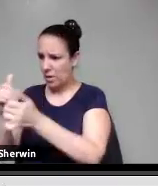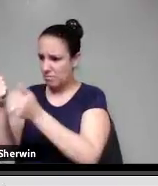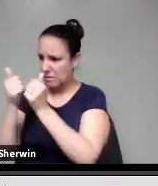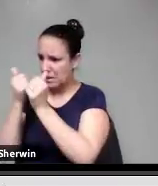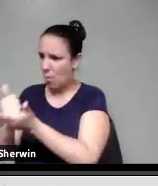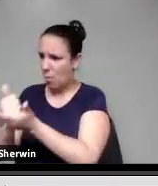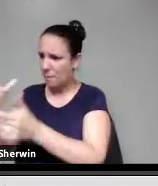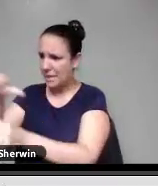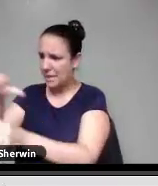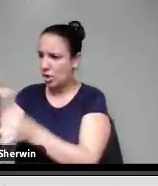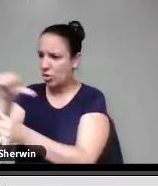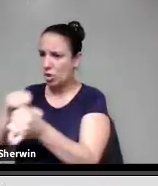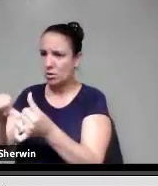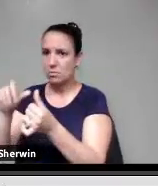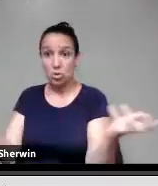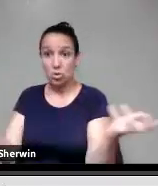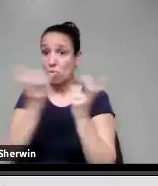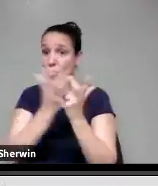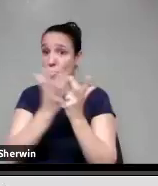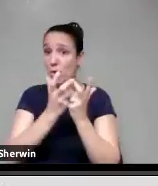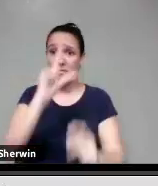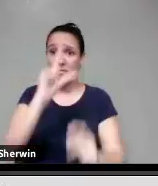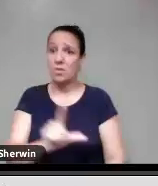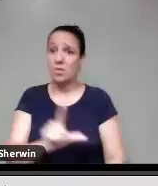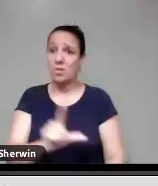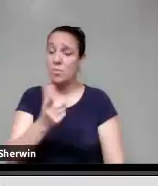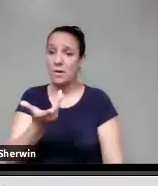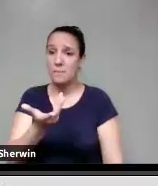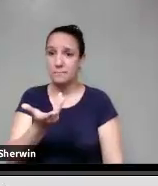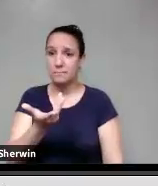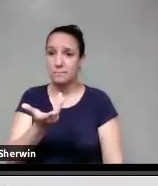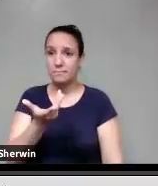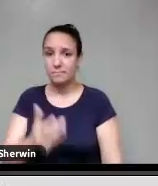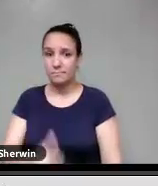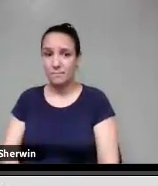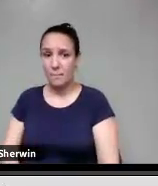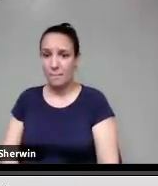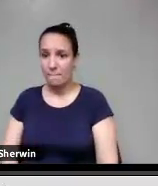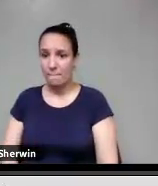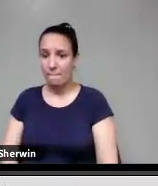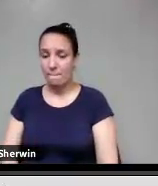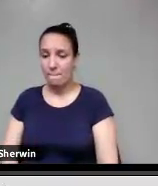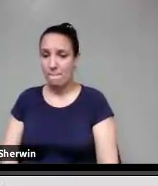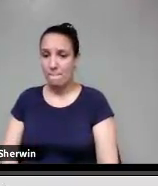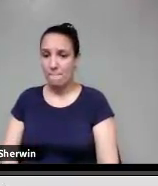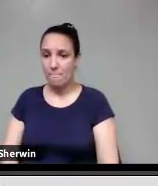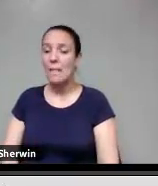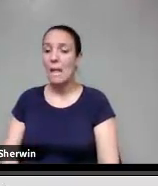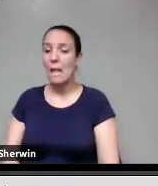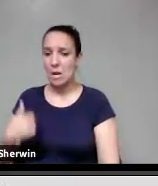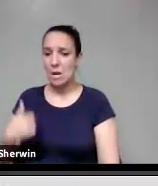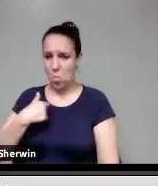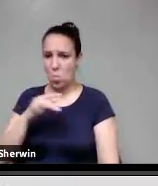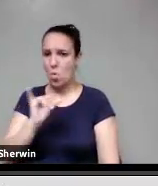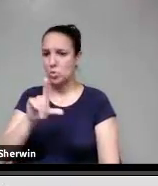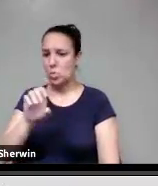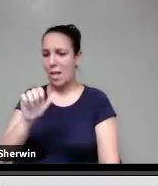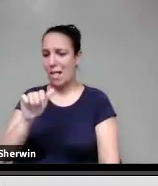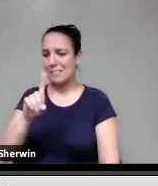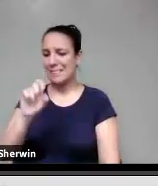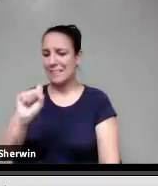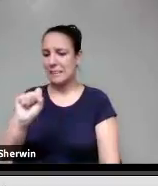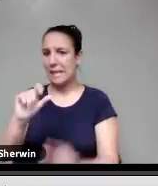a library. That's what they're doing. They're there to help each other. We weren't a leads group, and if you've ever heard of a leads group, they can be very intimidating.